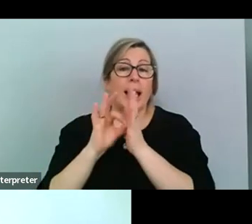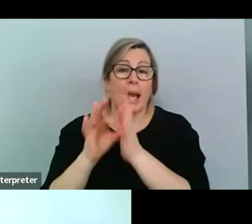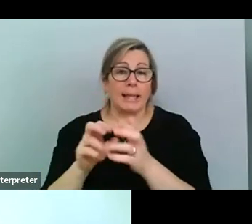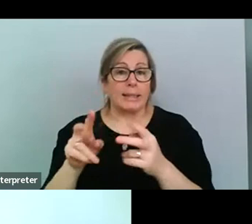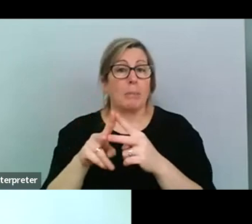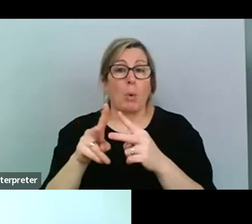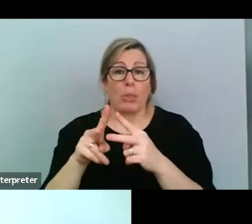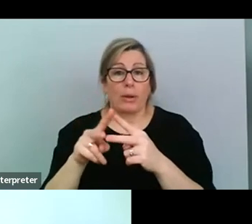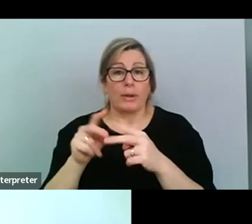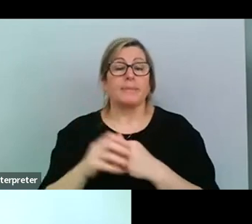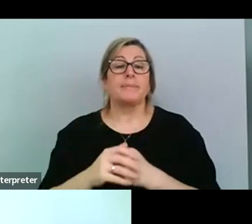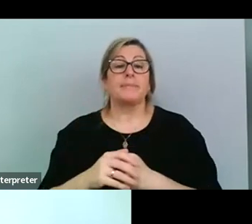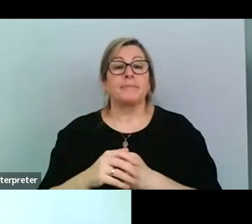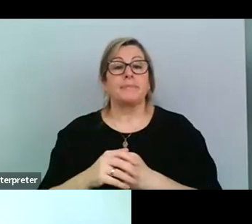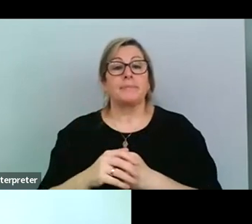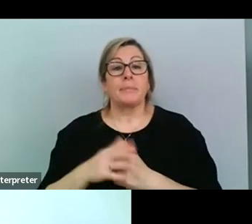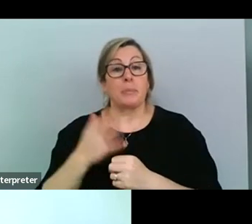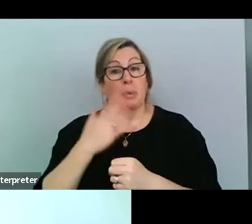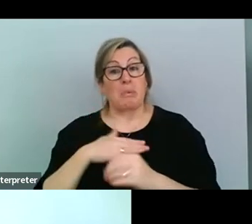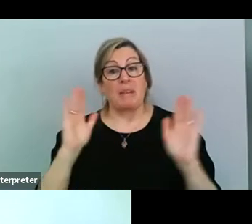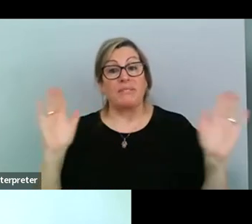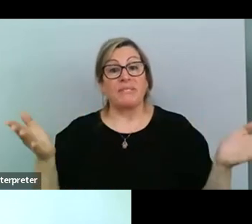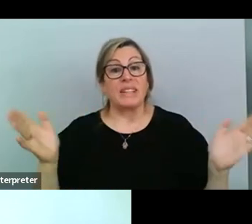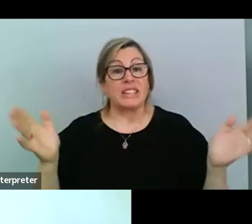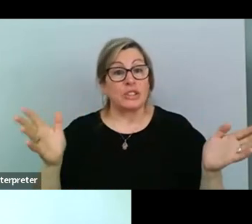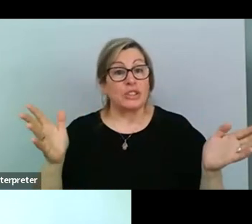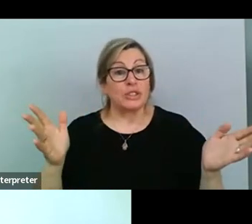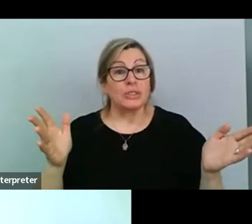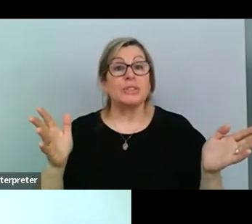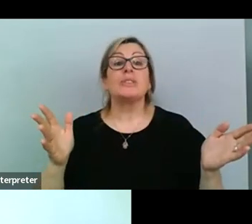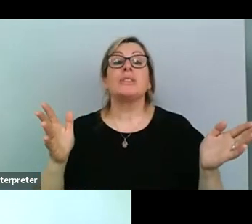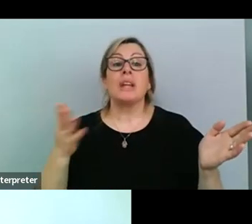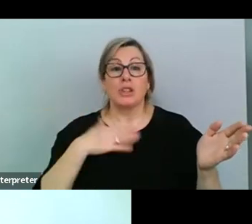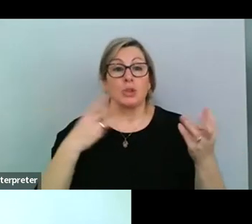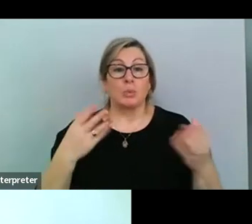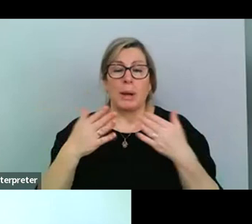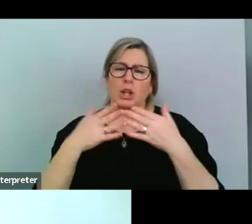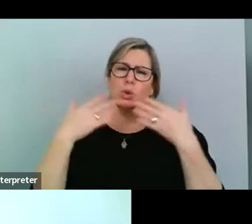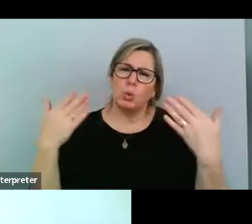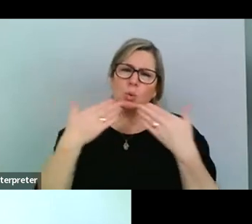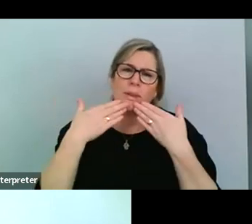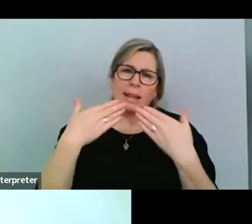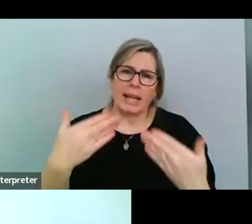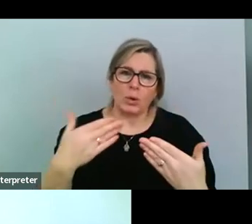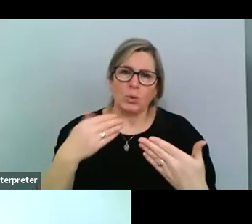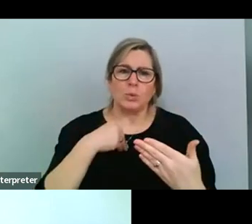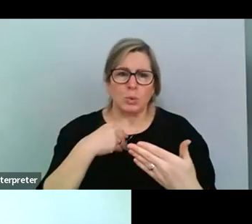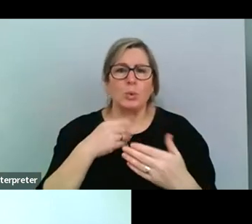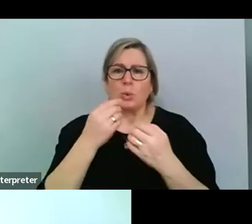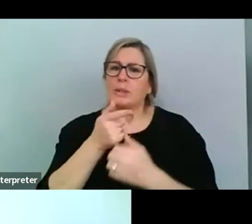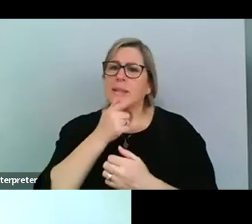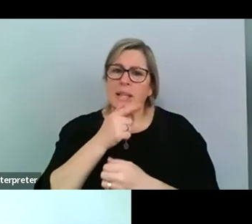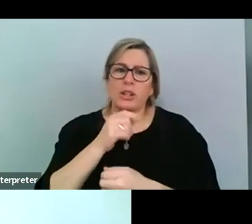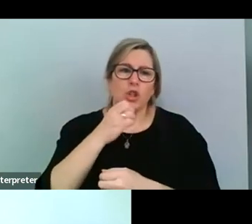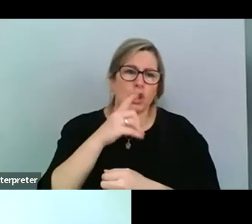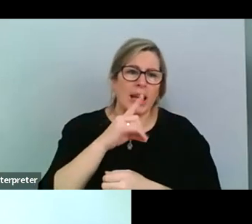Okay, so we'll wrap it up there. I just want to say a huge thank you to our speakers today, Sinead